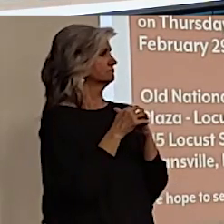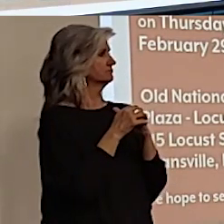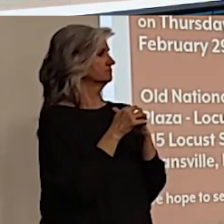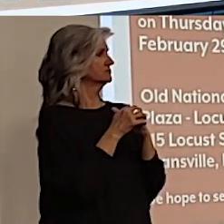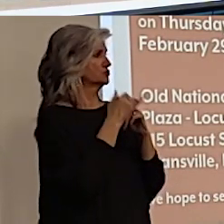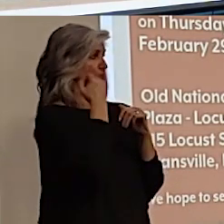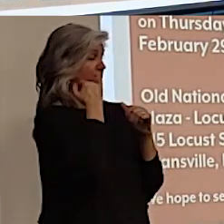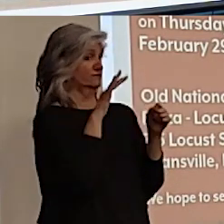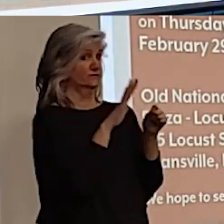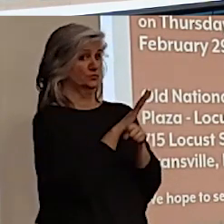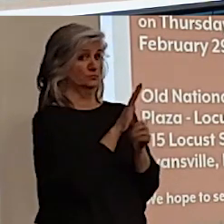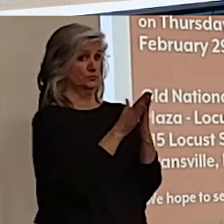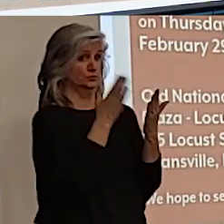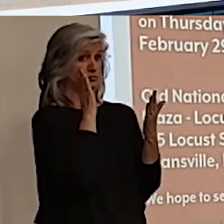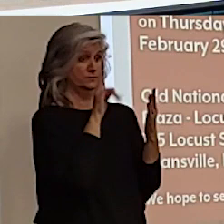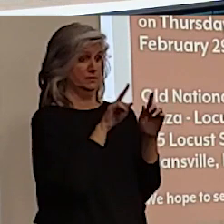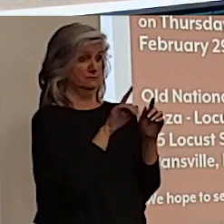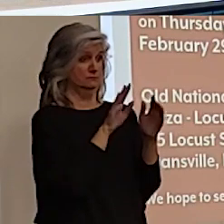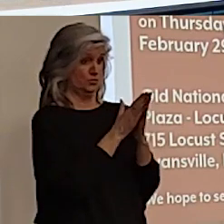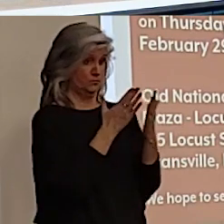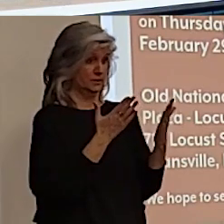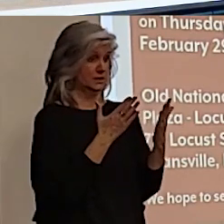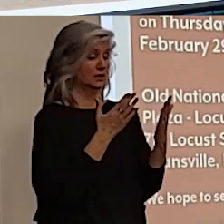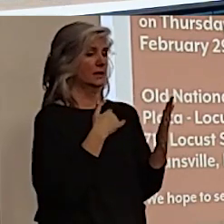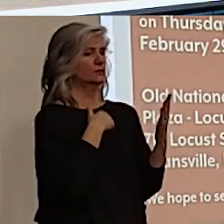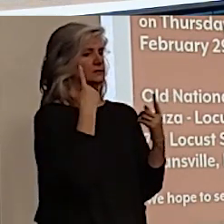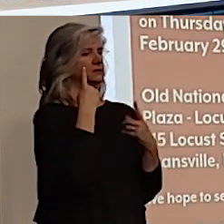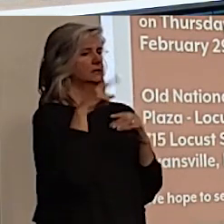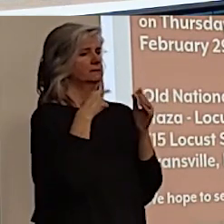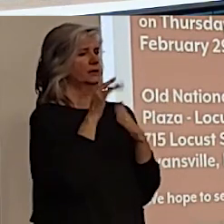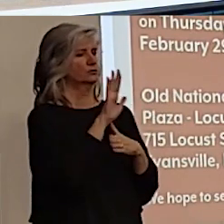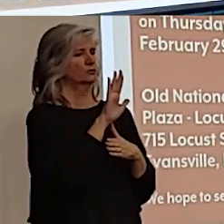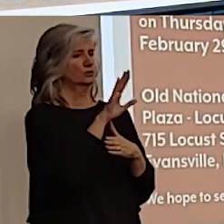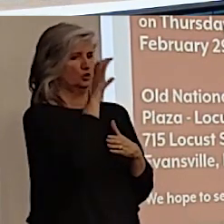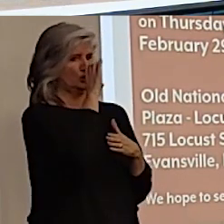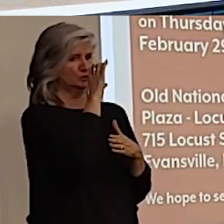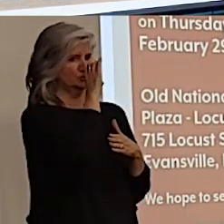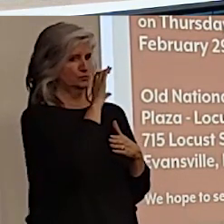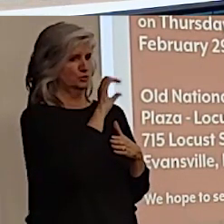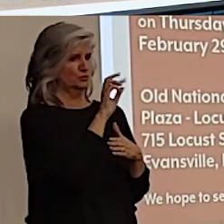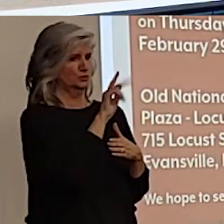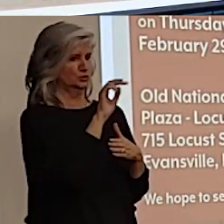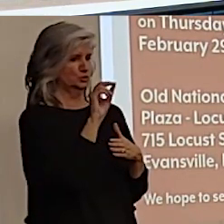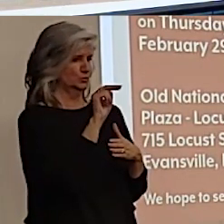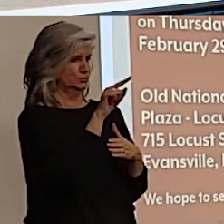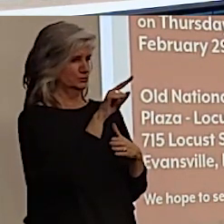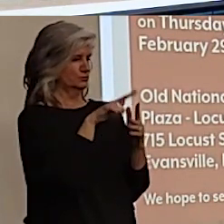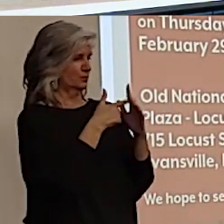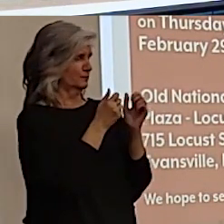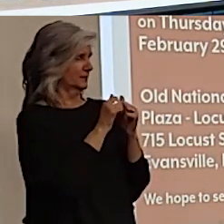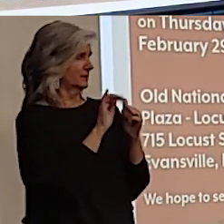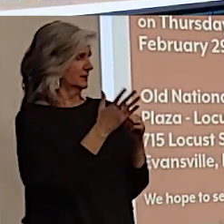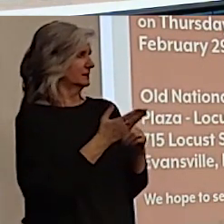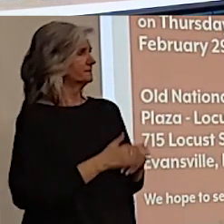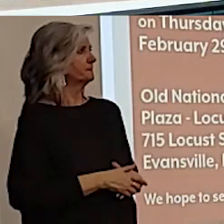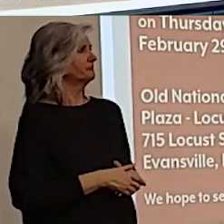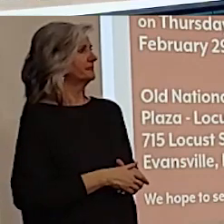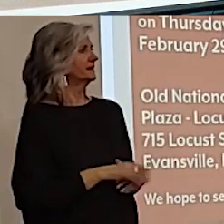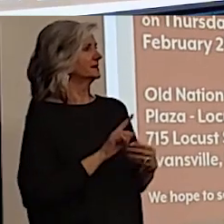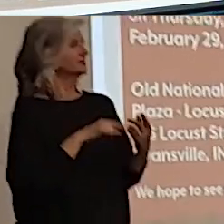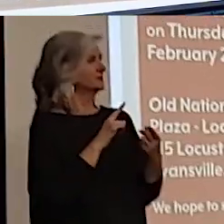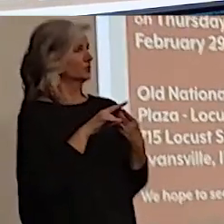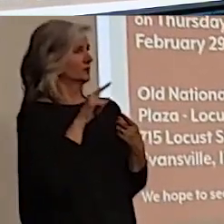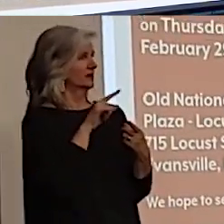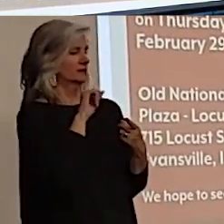if their entire books are going to be open, I was thinking about your cartoon that you started with. When are